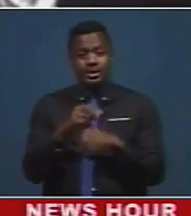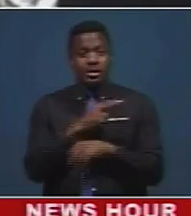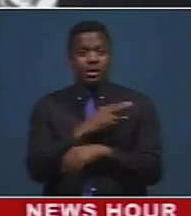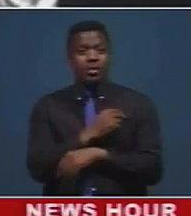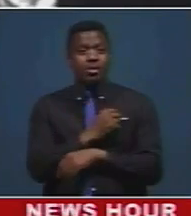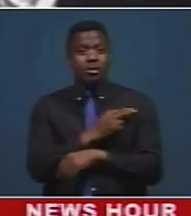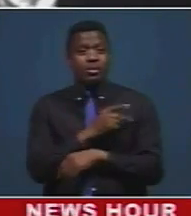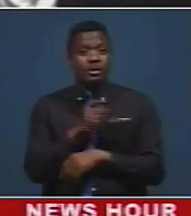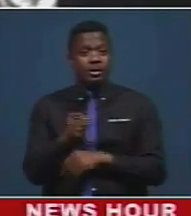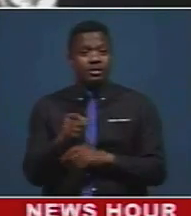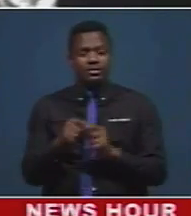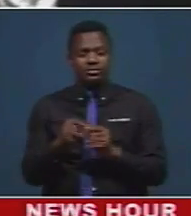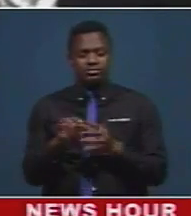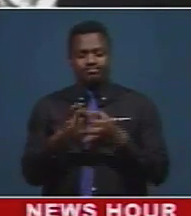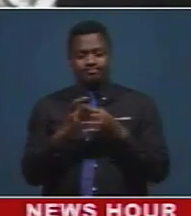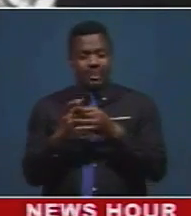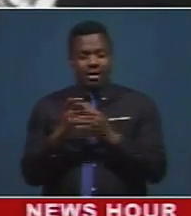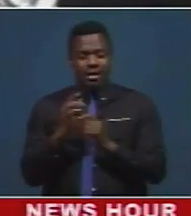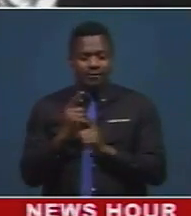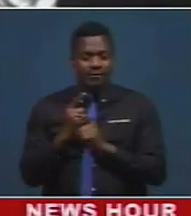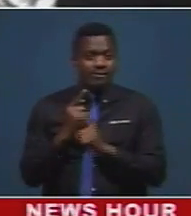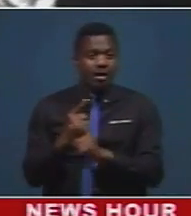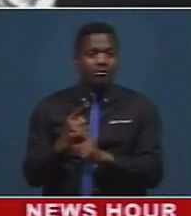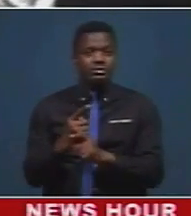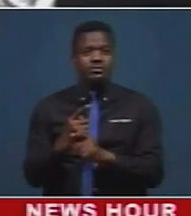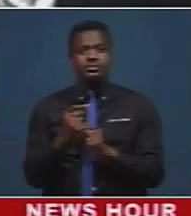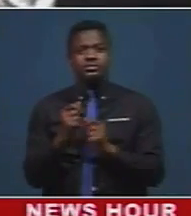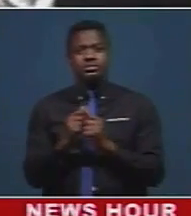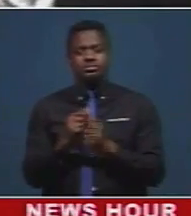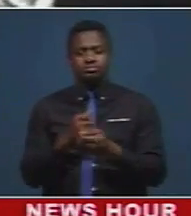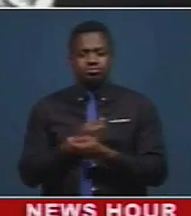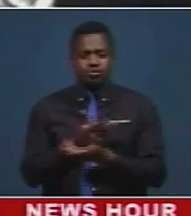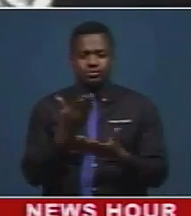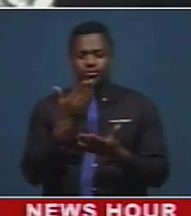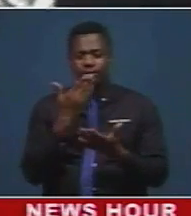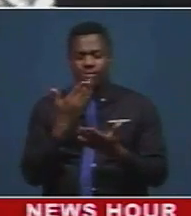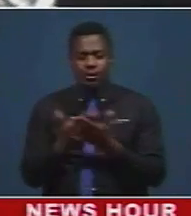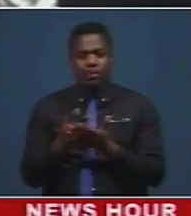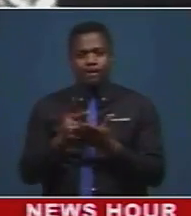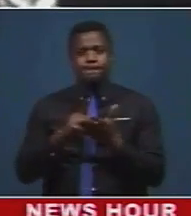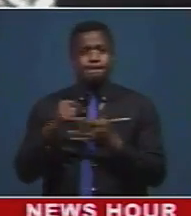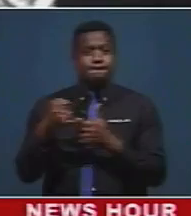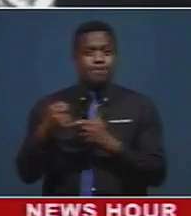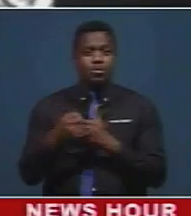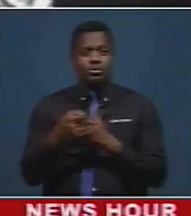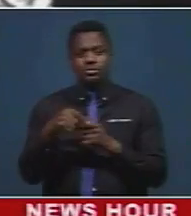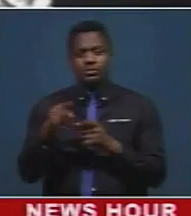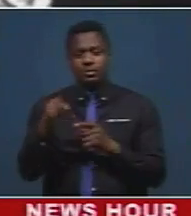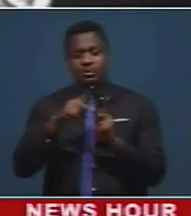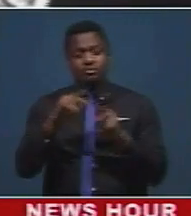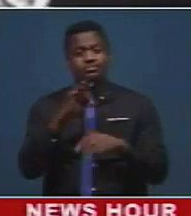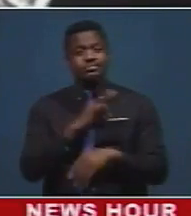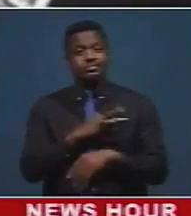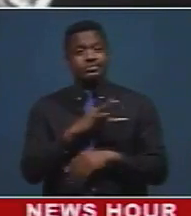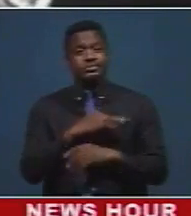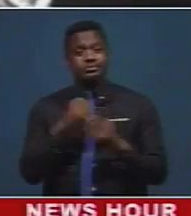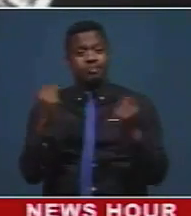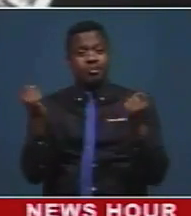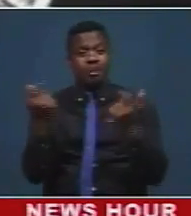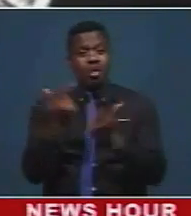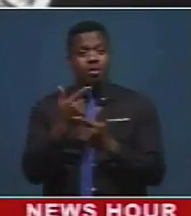hospital to collaborate effectively in delivering quality projects to the benefit of